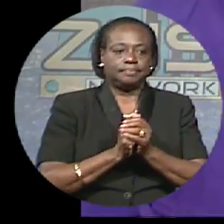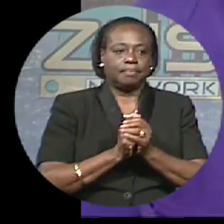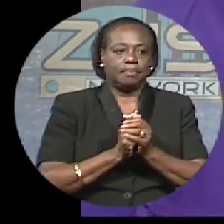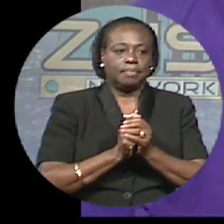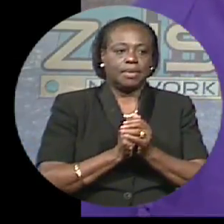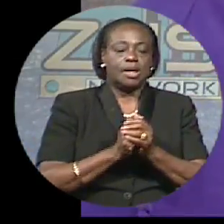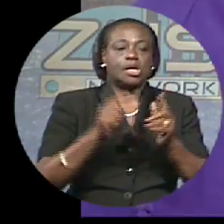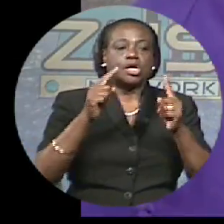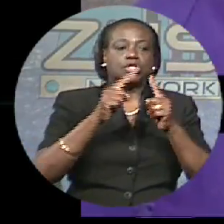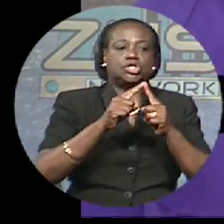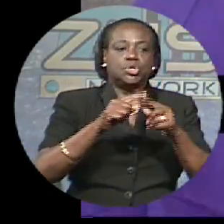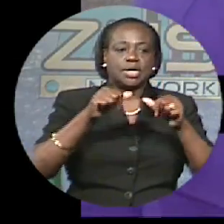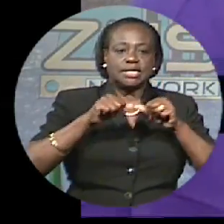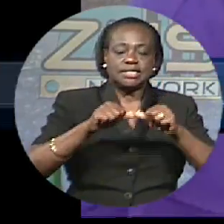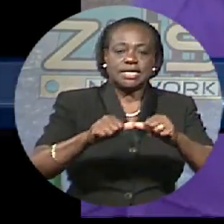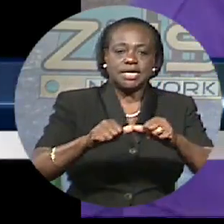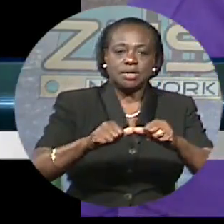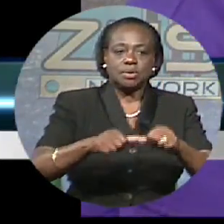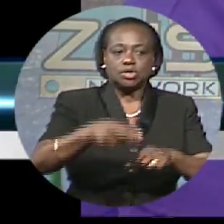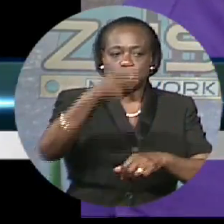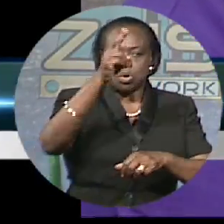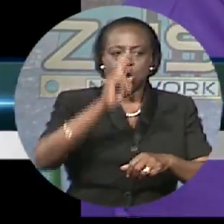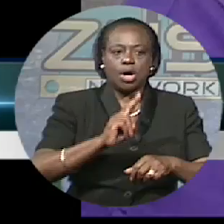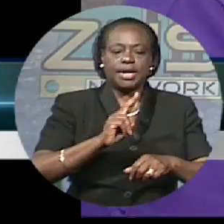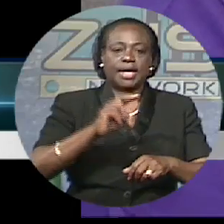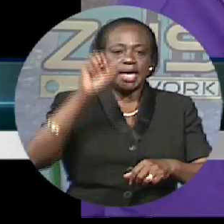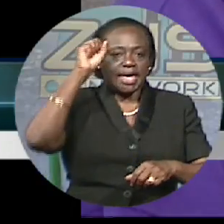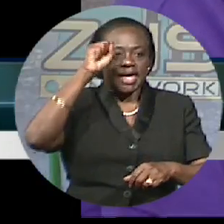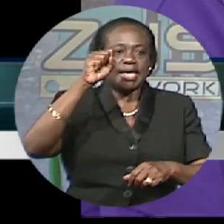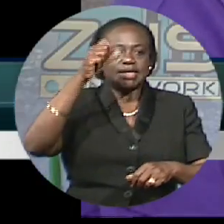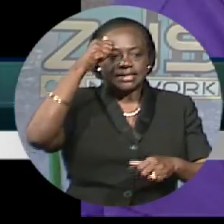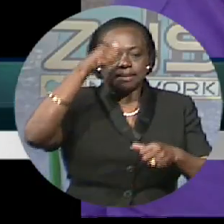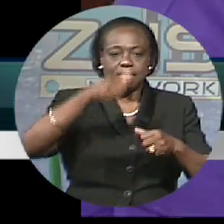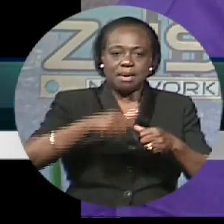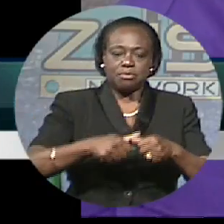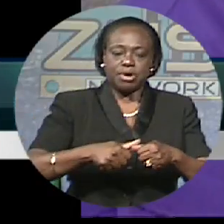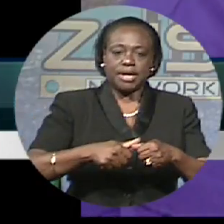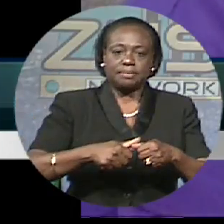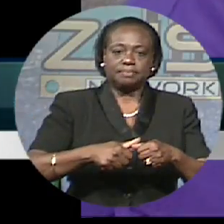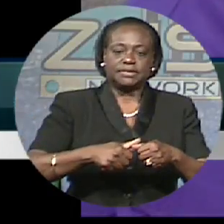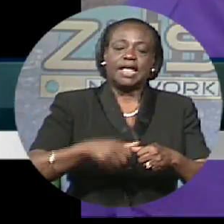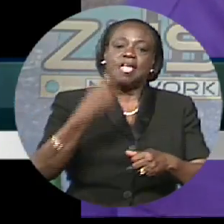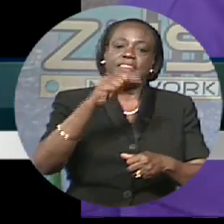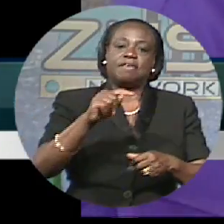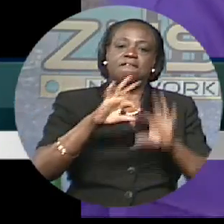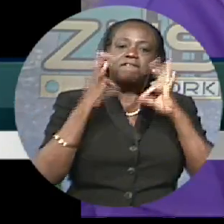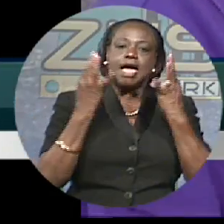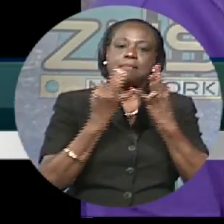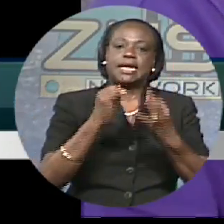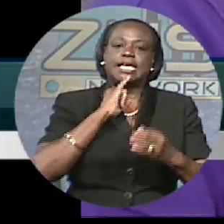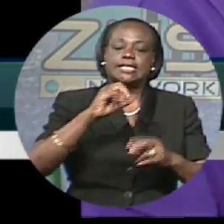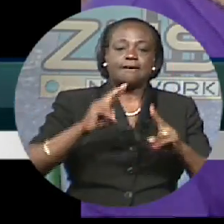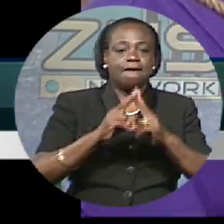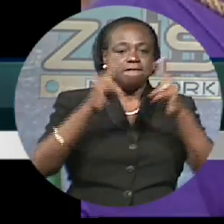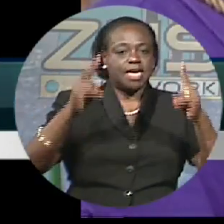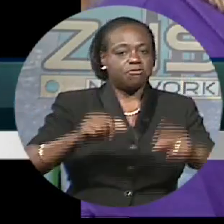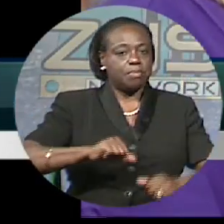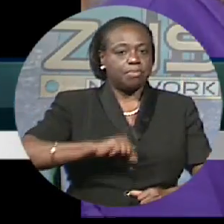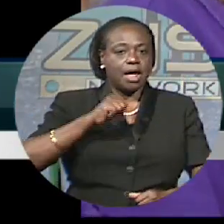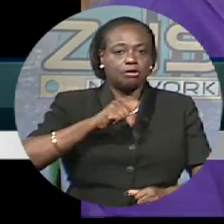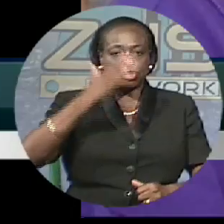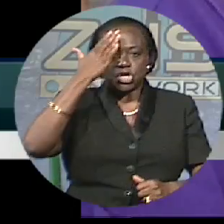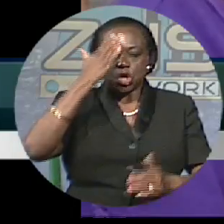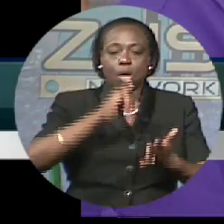continued to honor his memory, and this is just another way. The family itself is very proud to know that we're